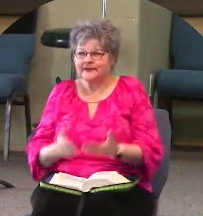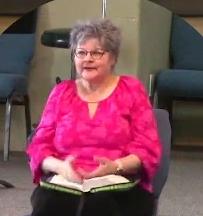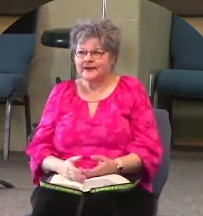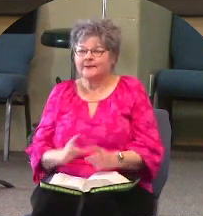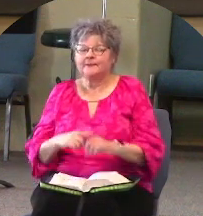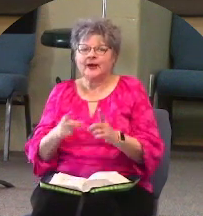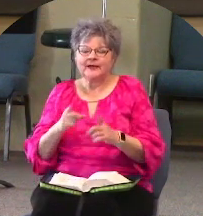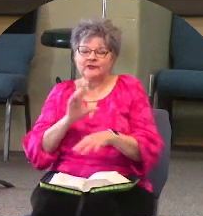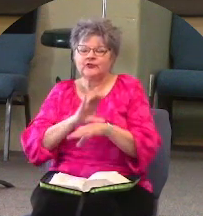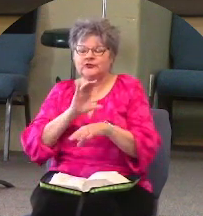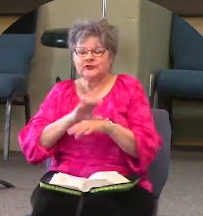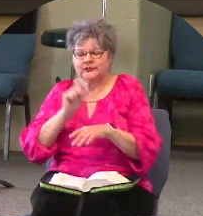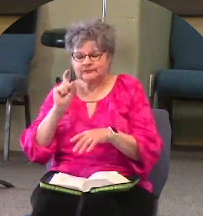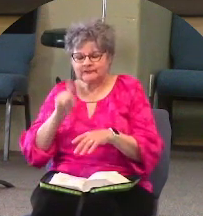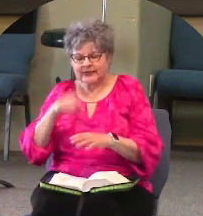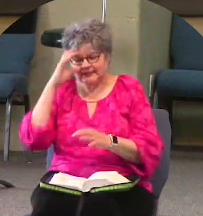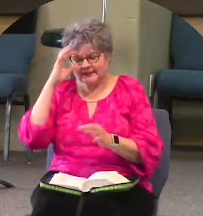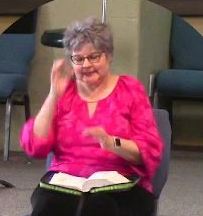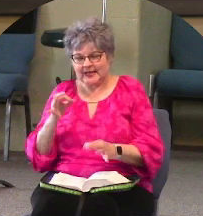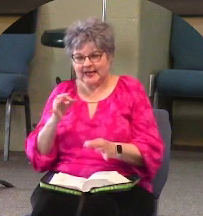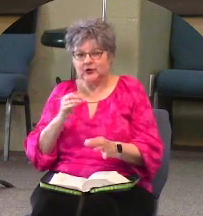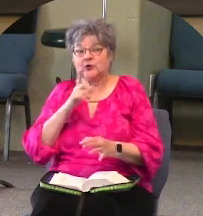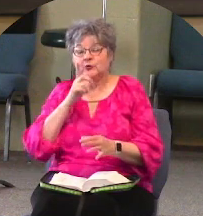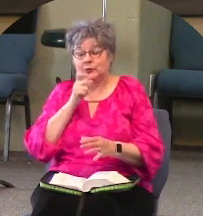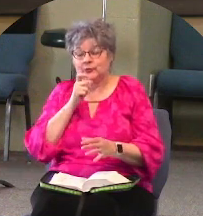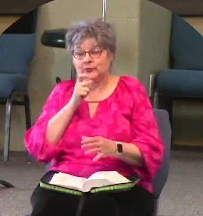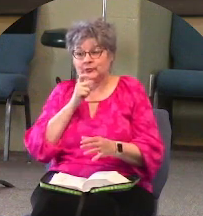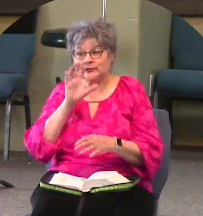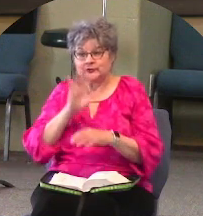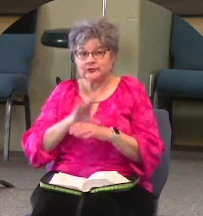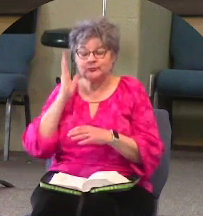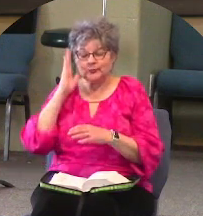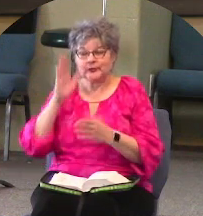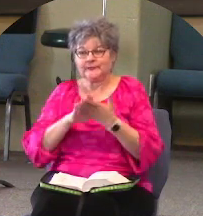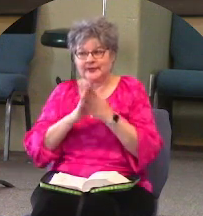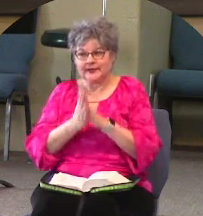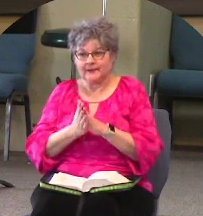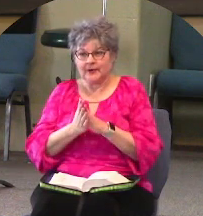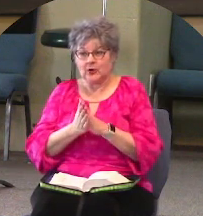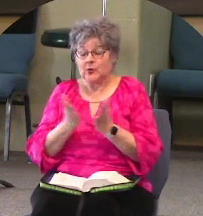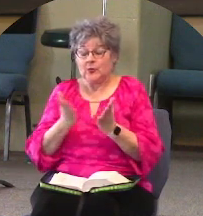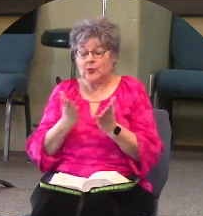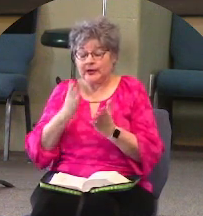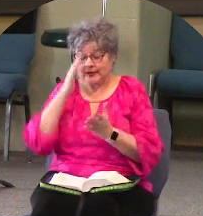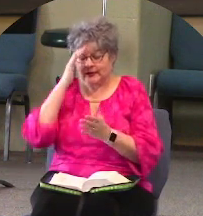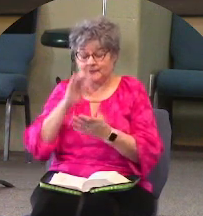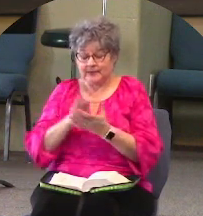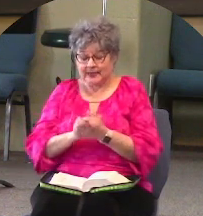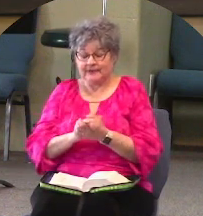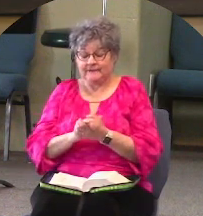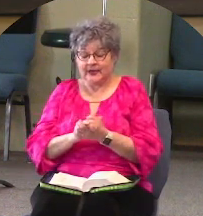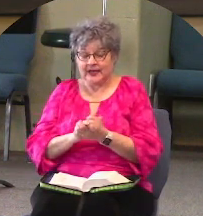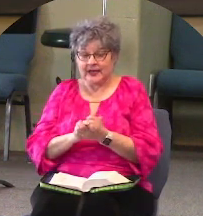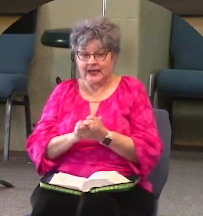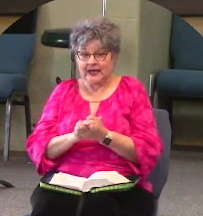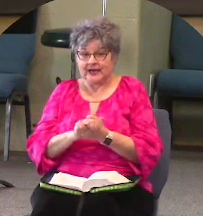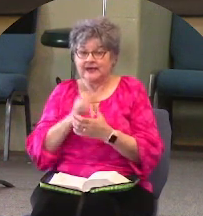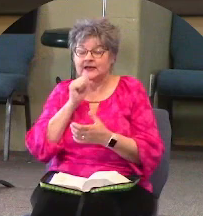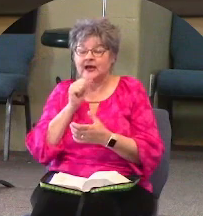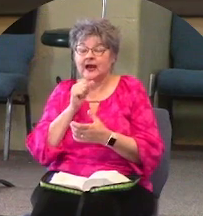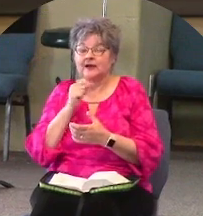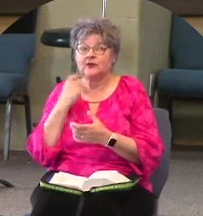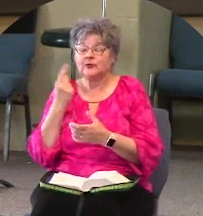But the church has got to decide who the church is going to be, what the church is going to believe, not just